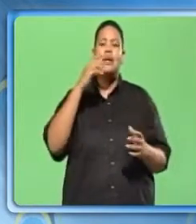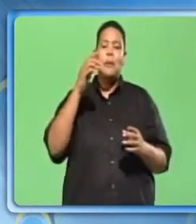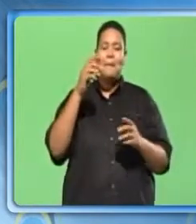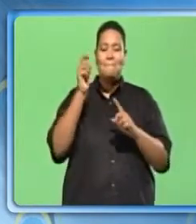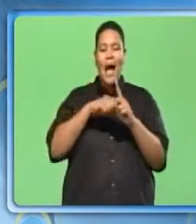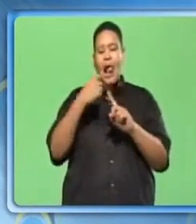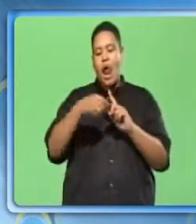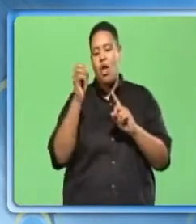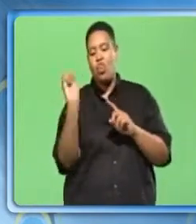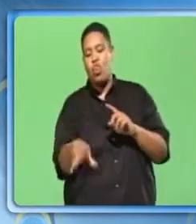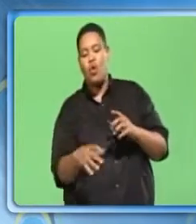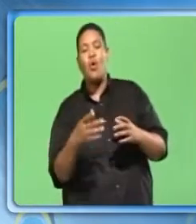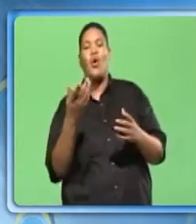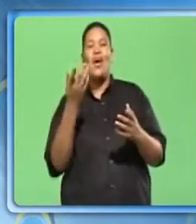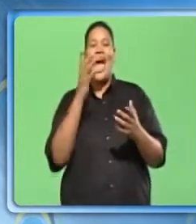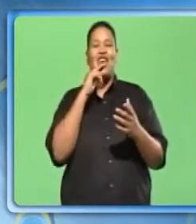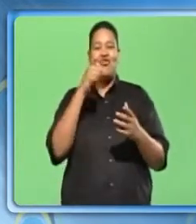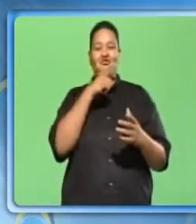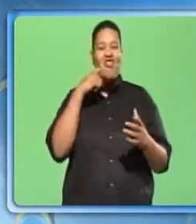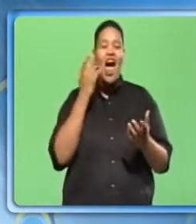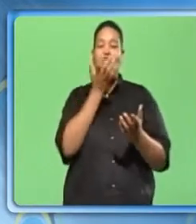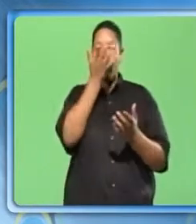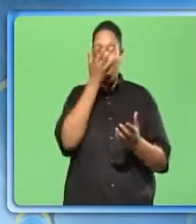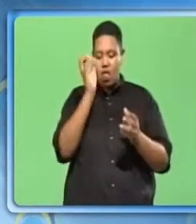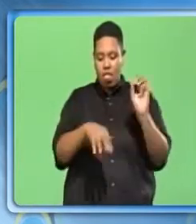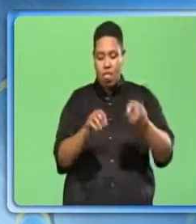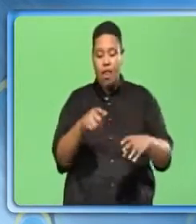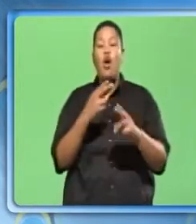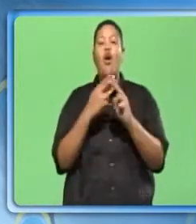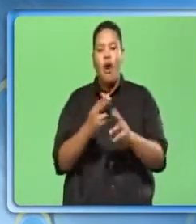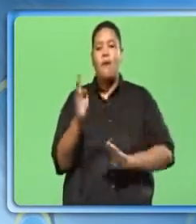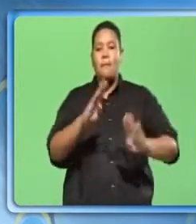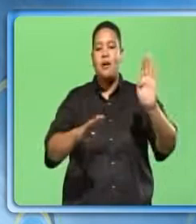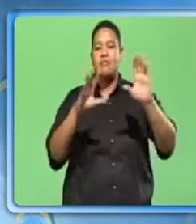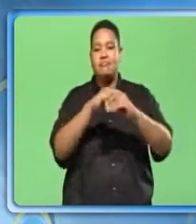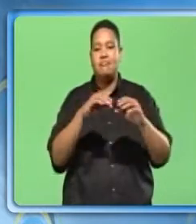and dried grass, that's biology in action.